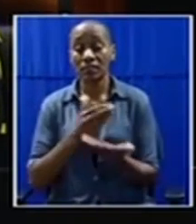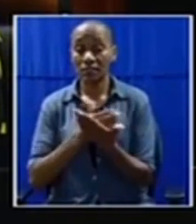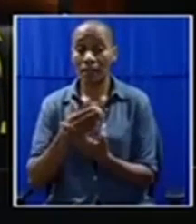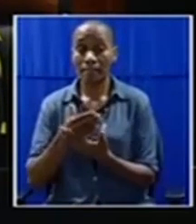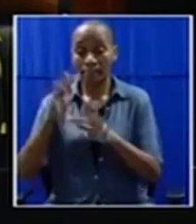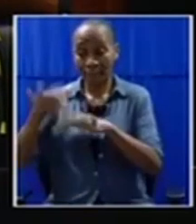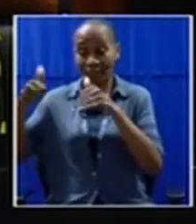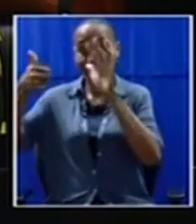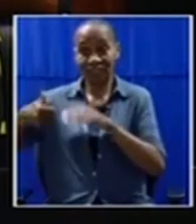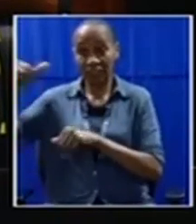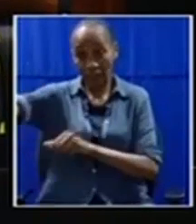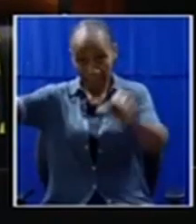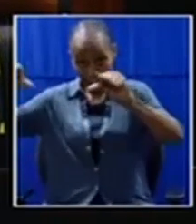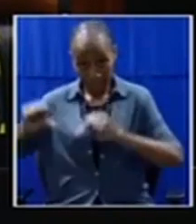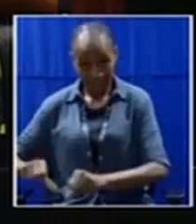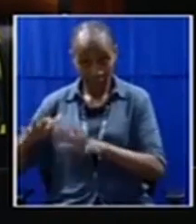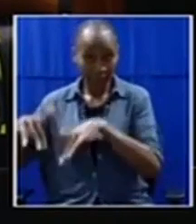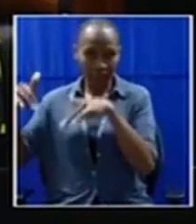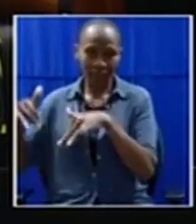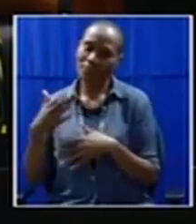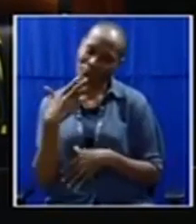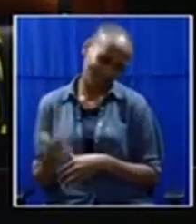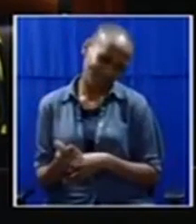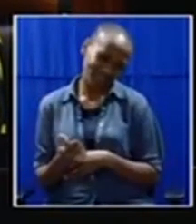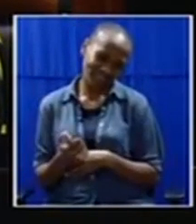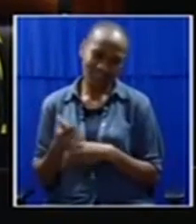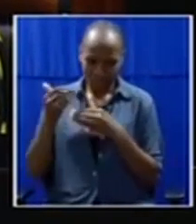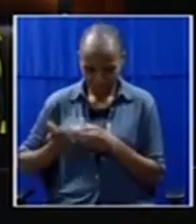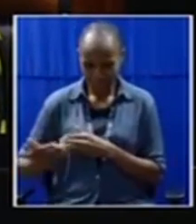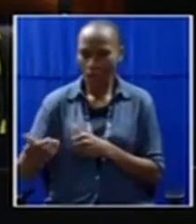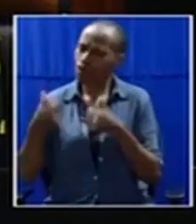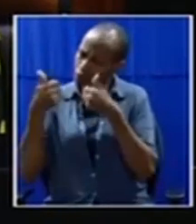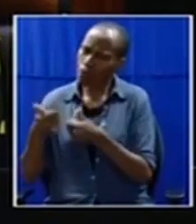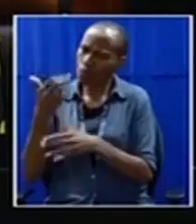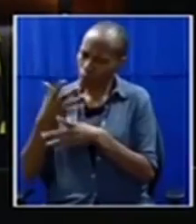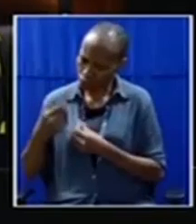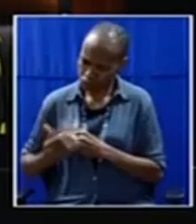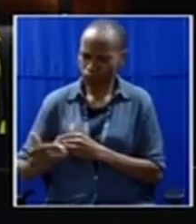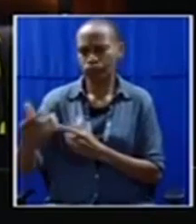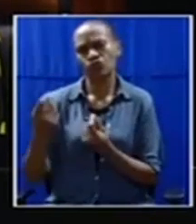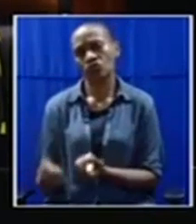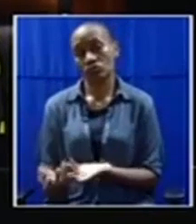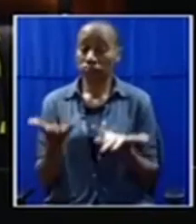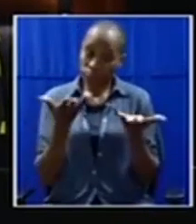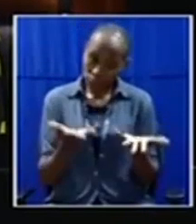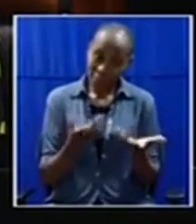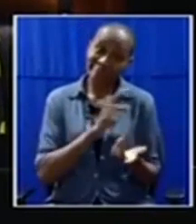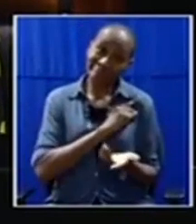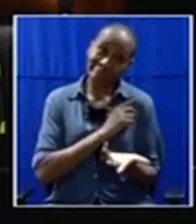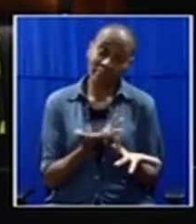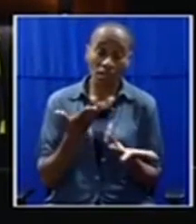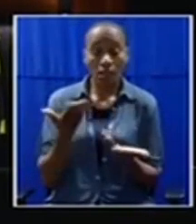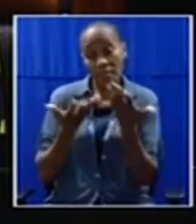back, be good next time, because you may have a